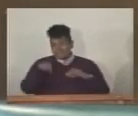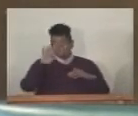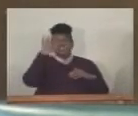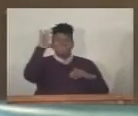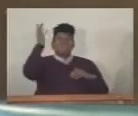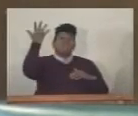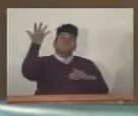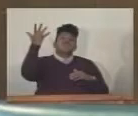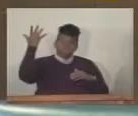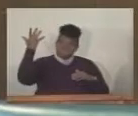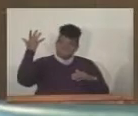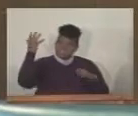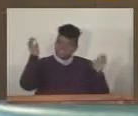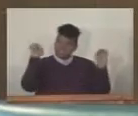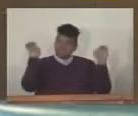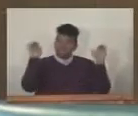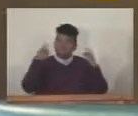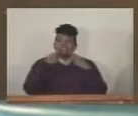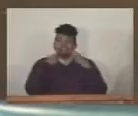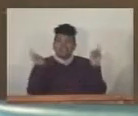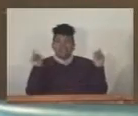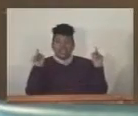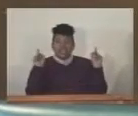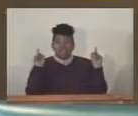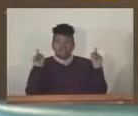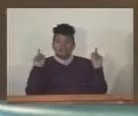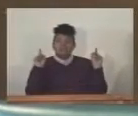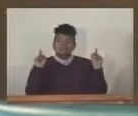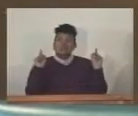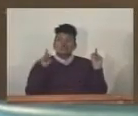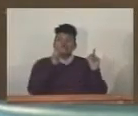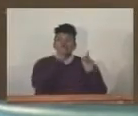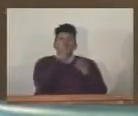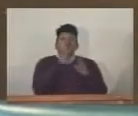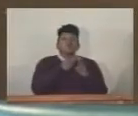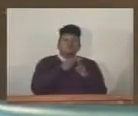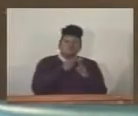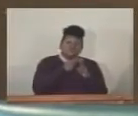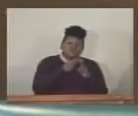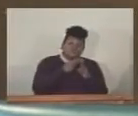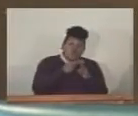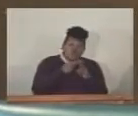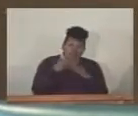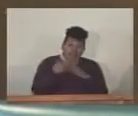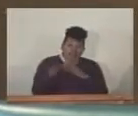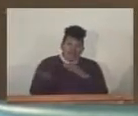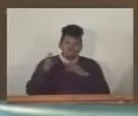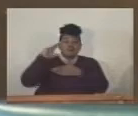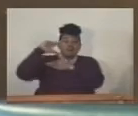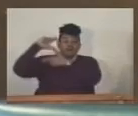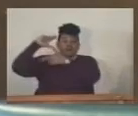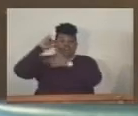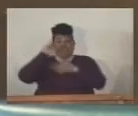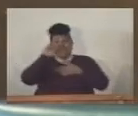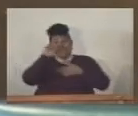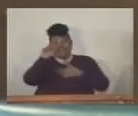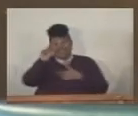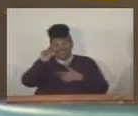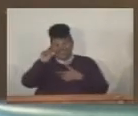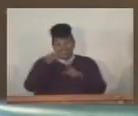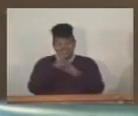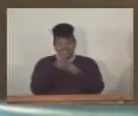of emergency declared. One was shortly after Hurricane Ivan, as